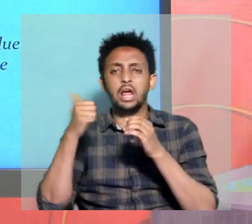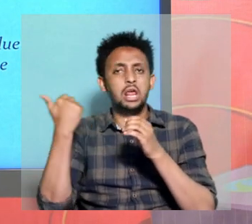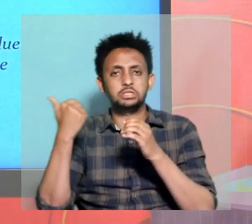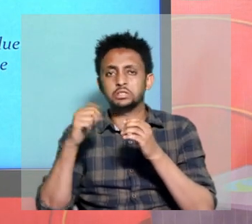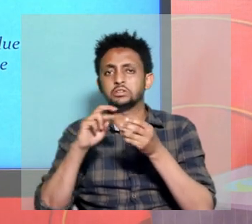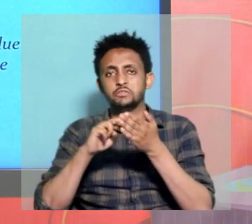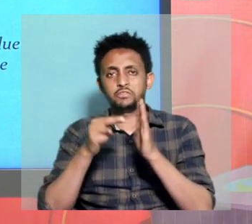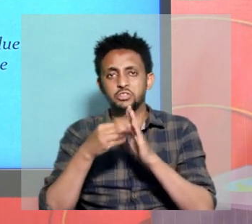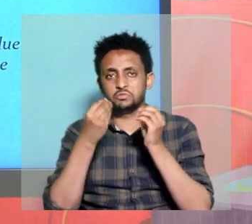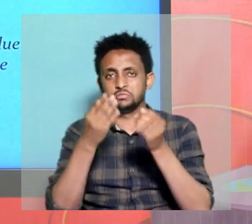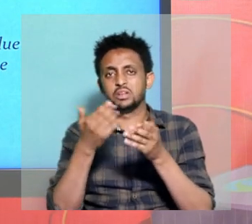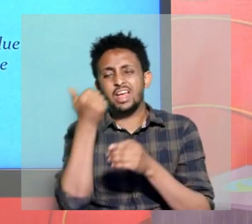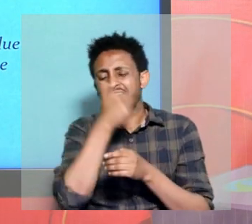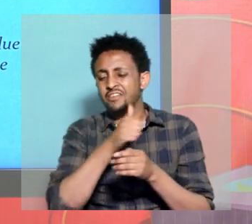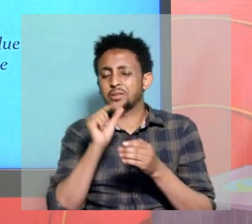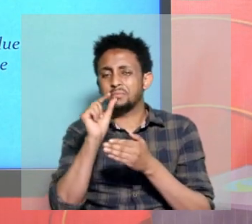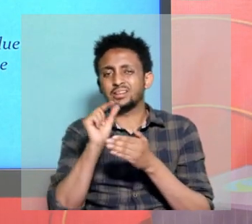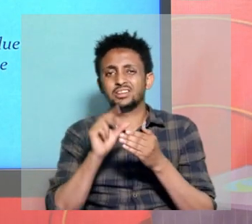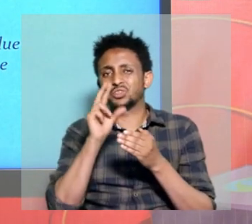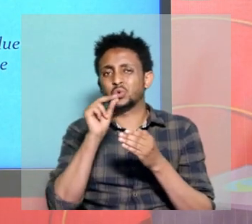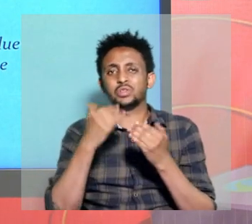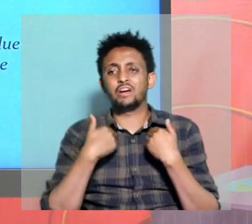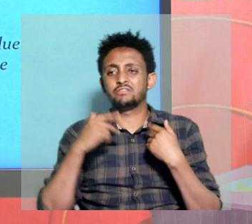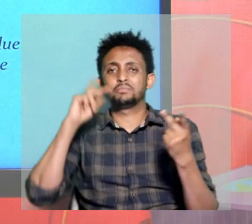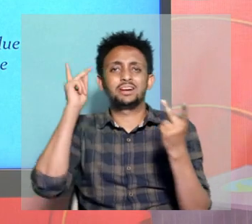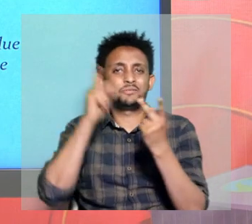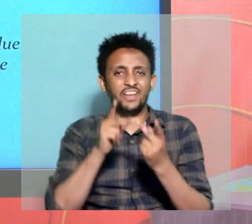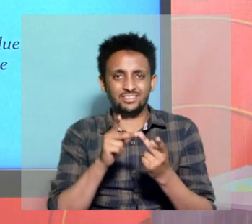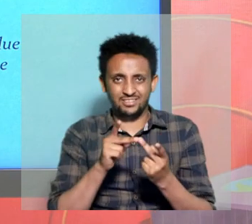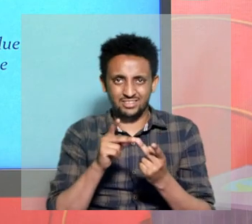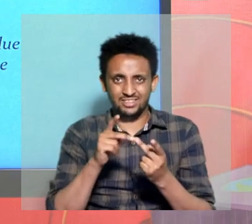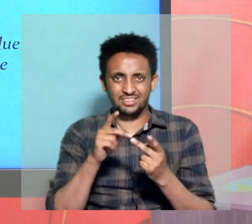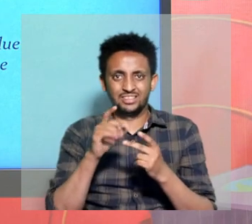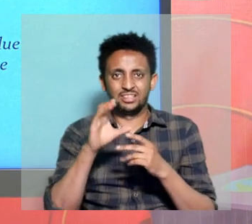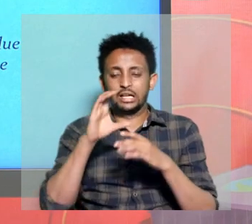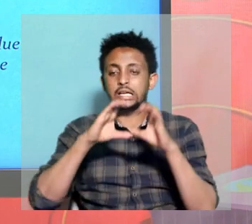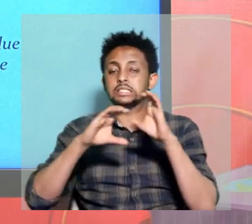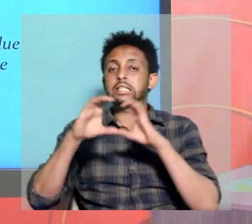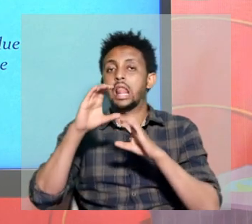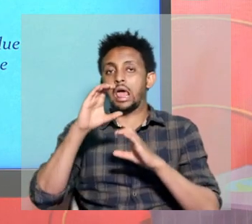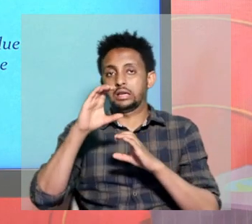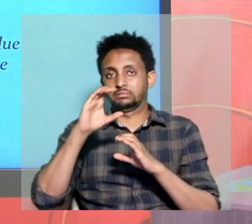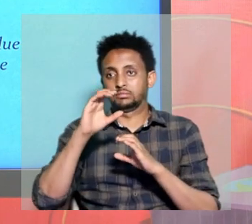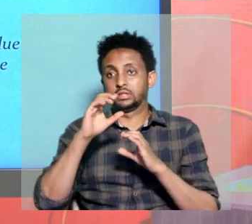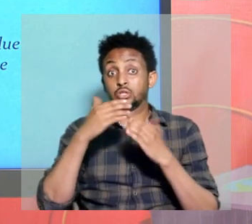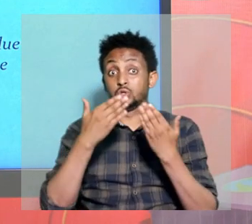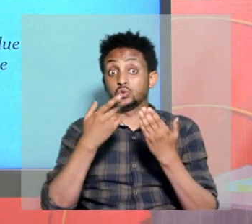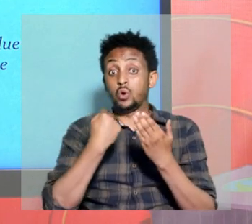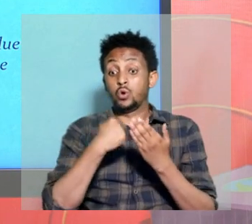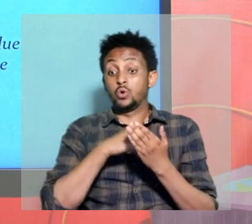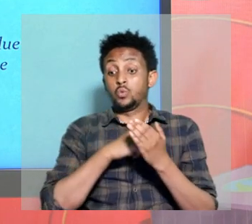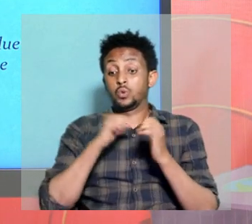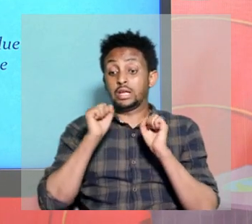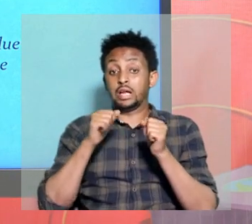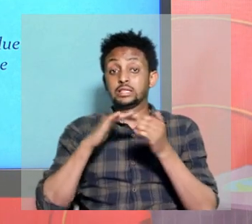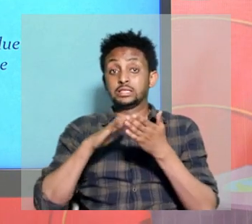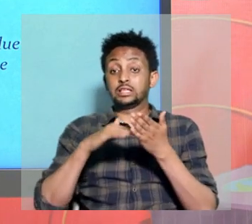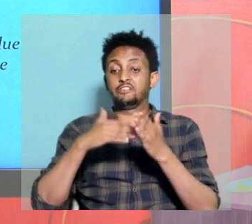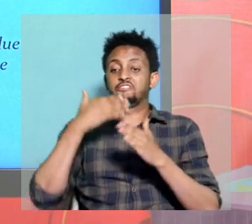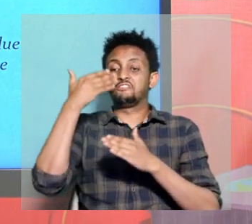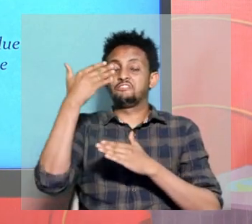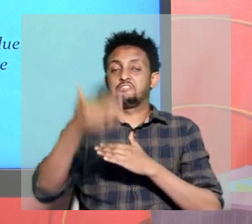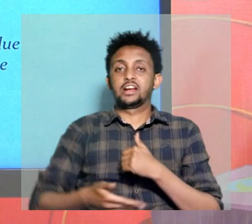definition that every particle cannot have a perfect crystalline, something like this, okay? So you can study